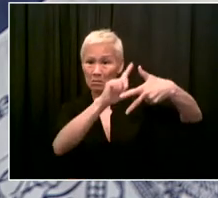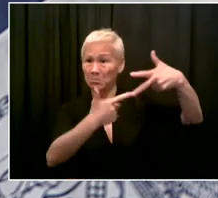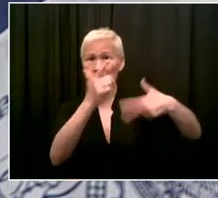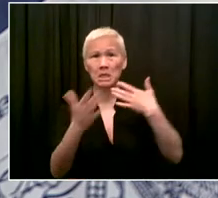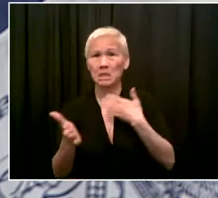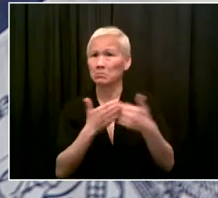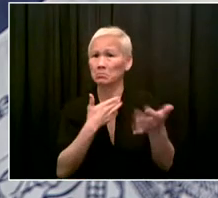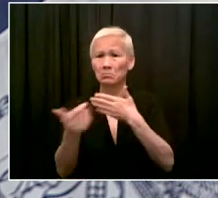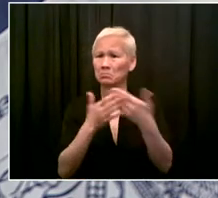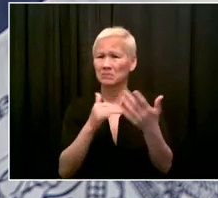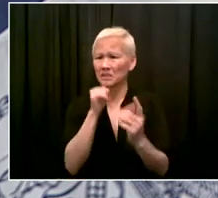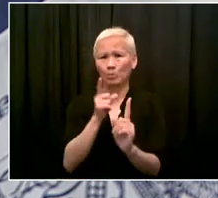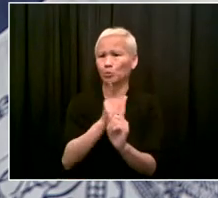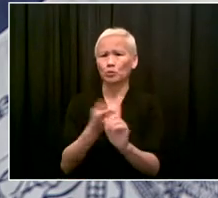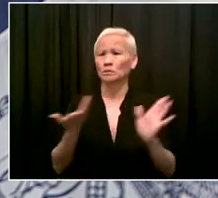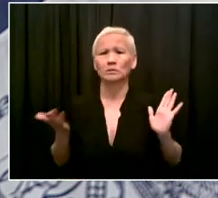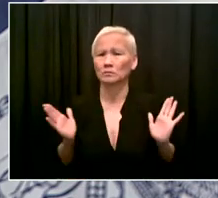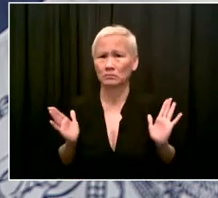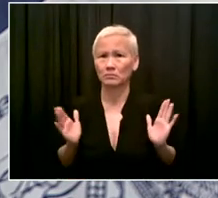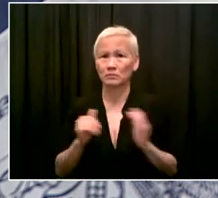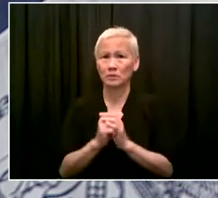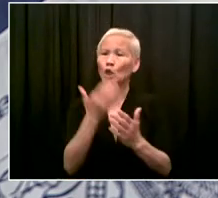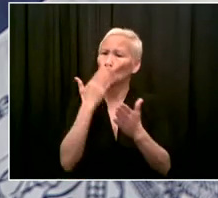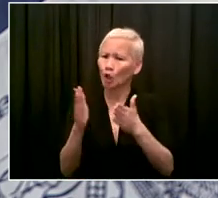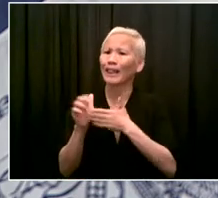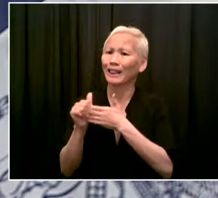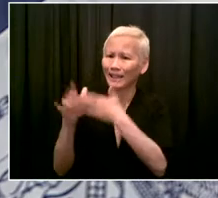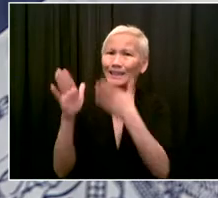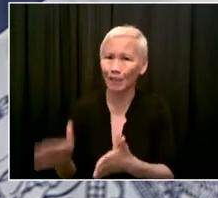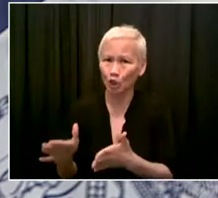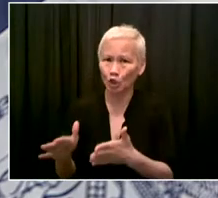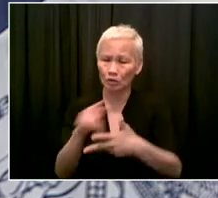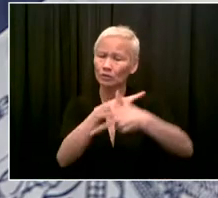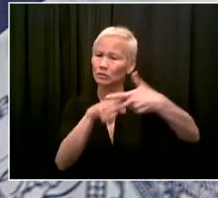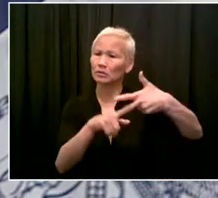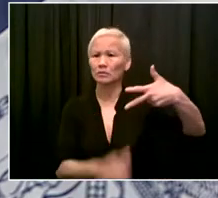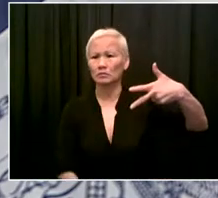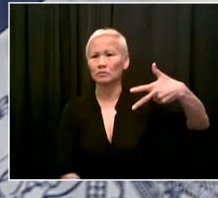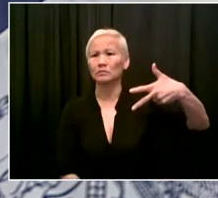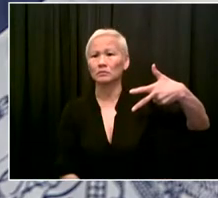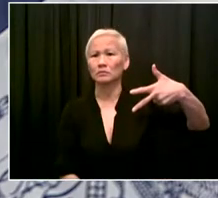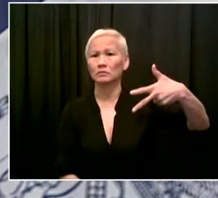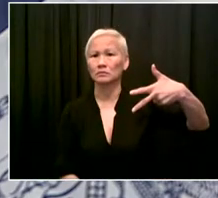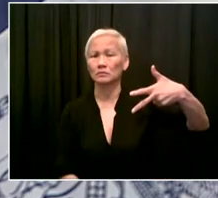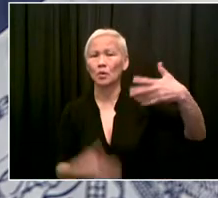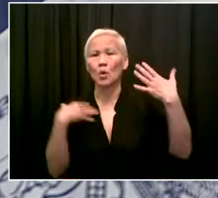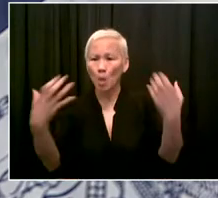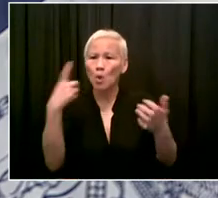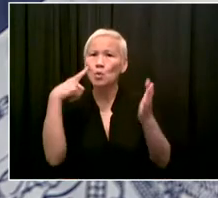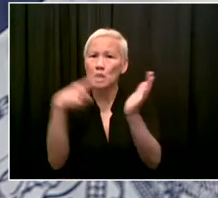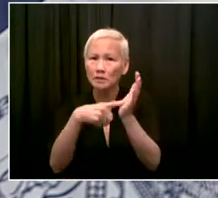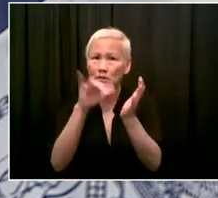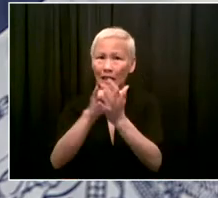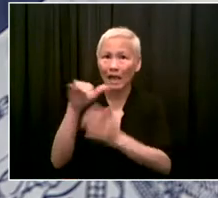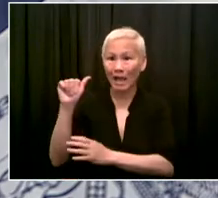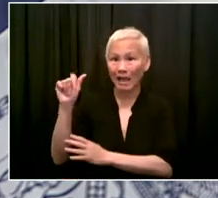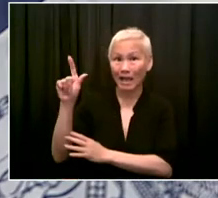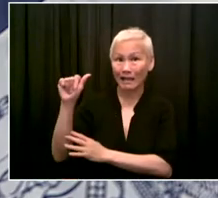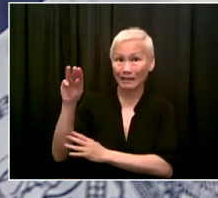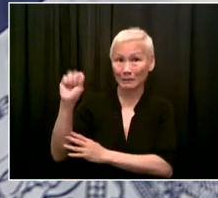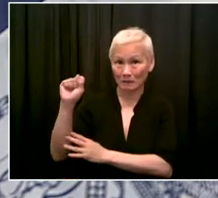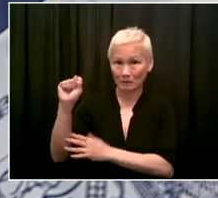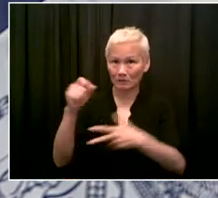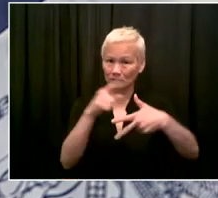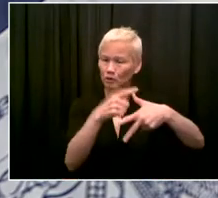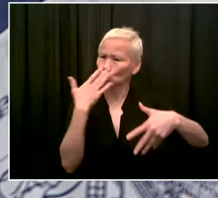absolutely give Eric Adams real respect for a very strong showing, but we also have to recognize there's a lot more to play out with a system we've never gone